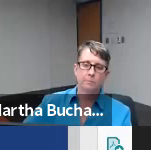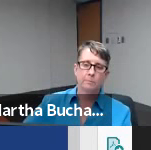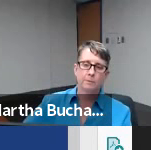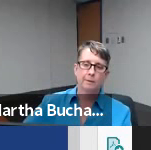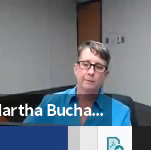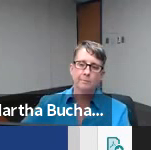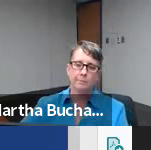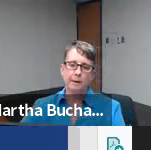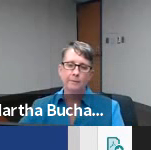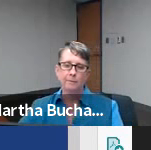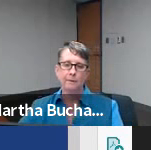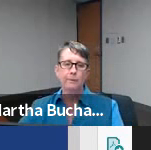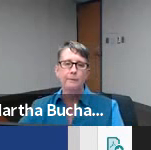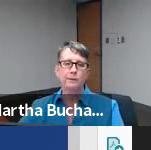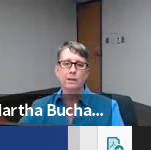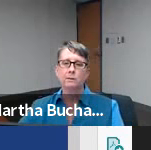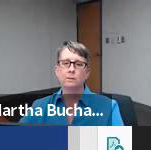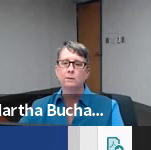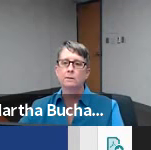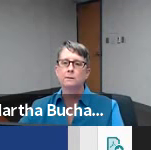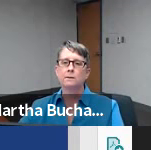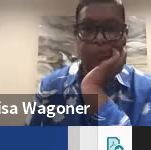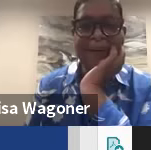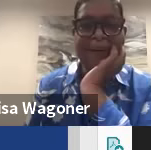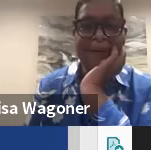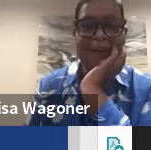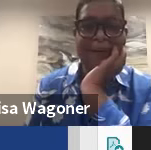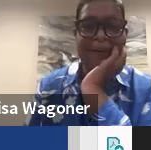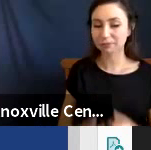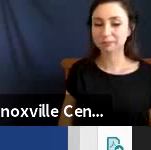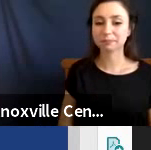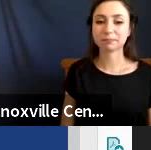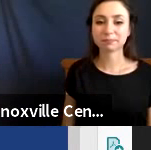Hold on, we're having a challenge.